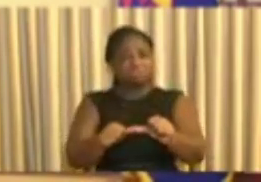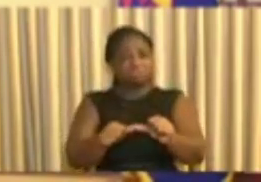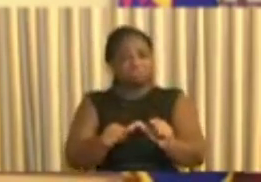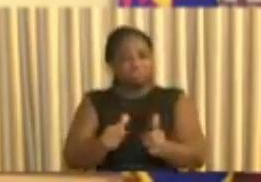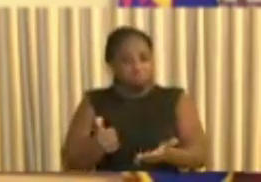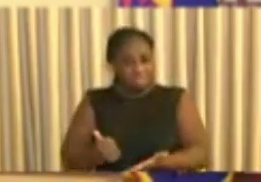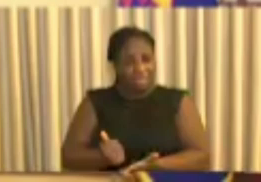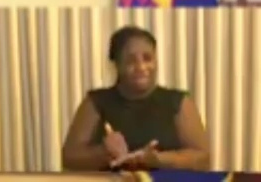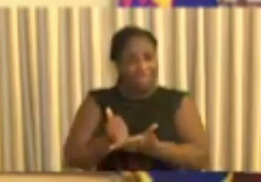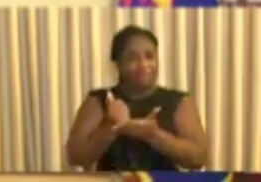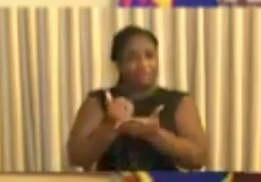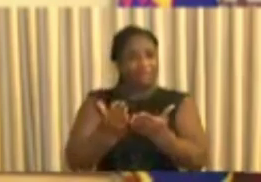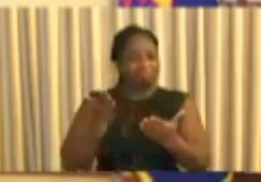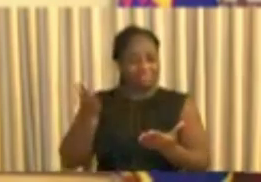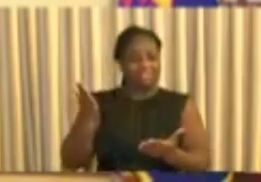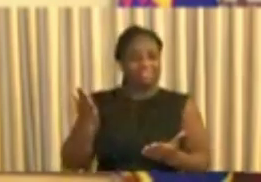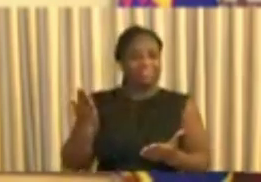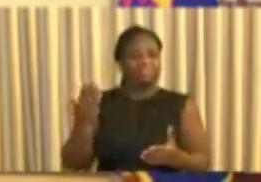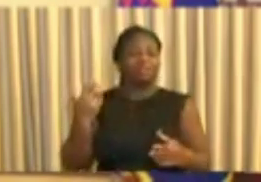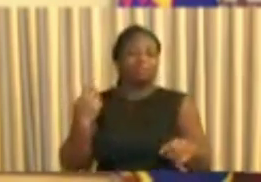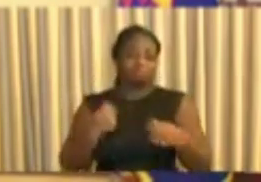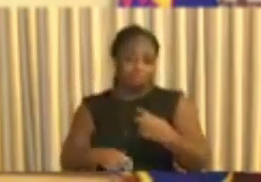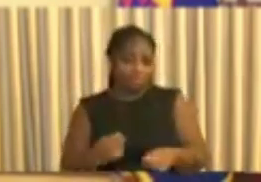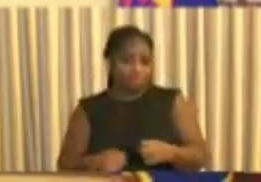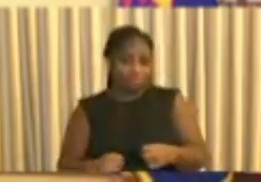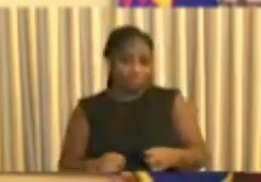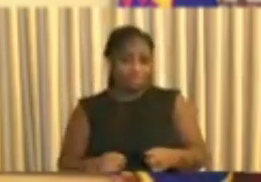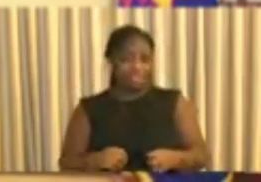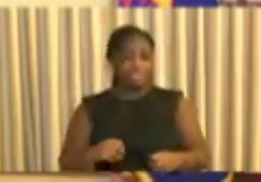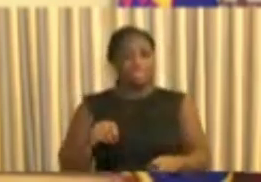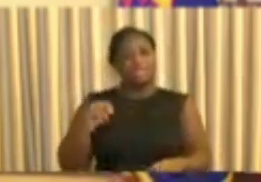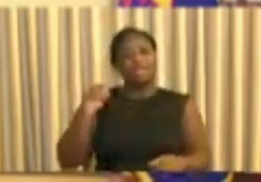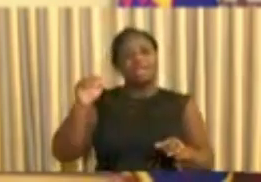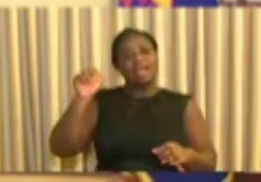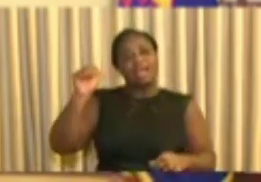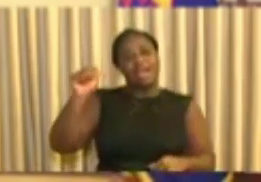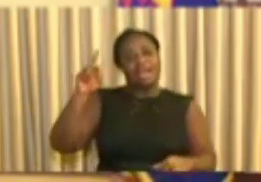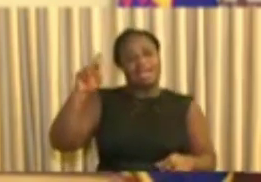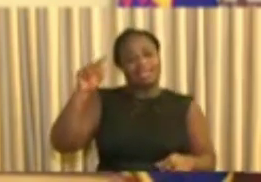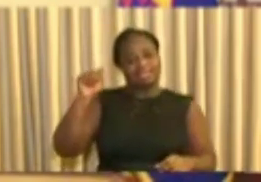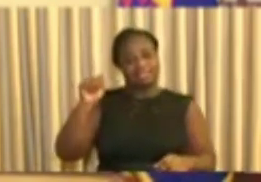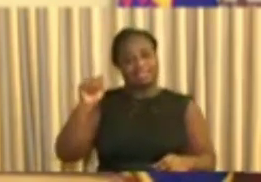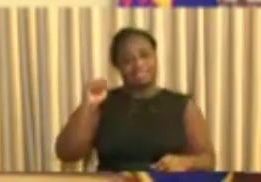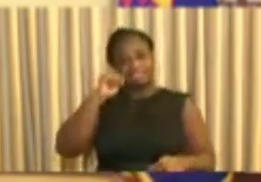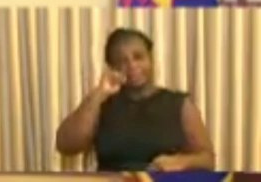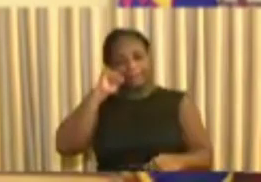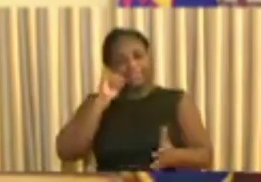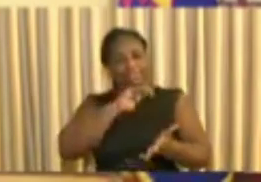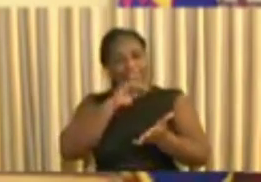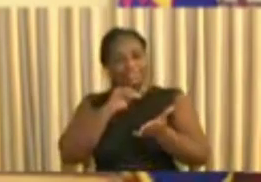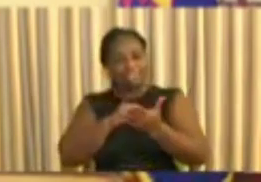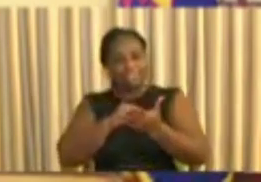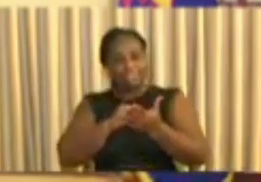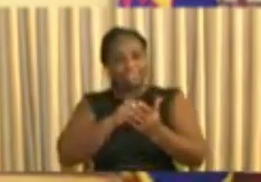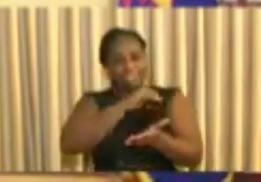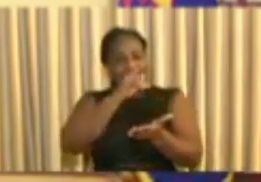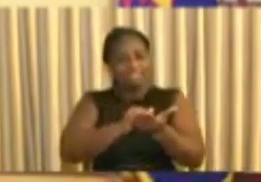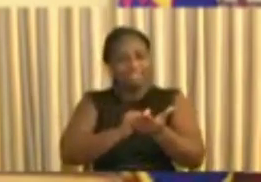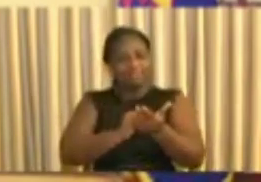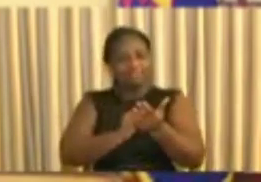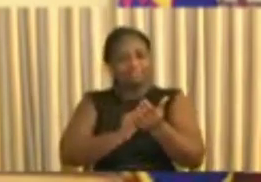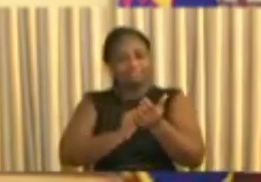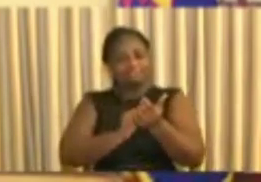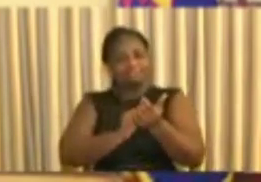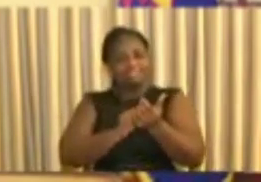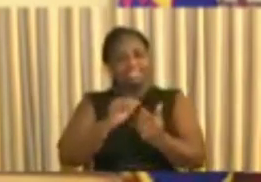the science in this matter. The Ghana Academy of Arts and Sciences and the Center for Scientific and Industrial